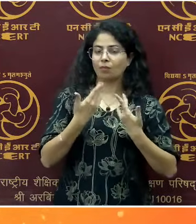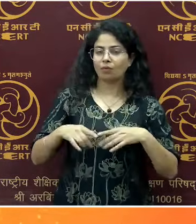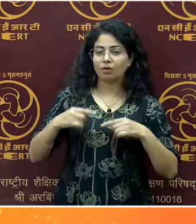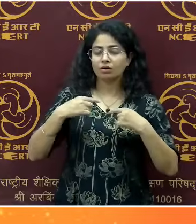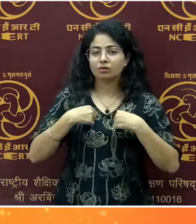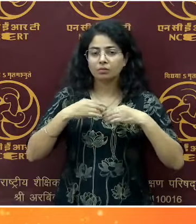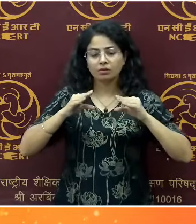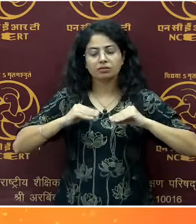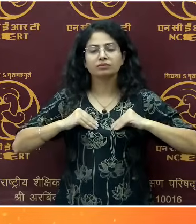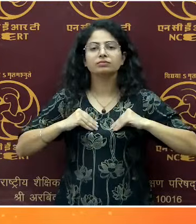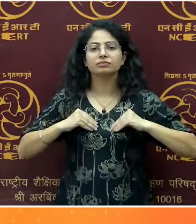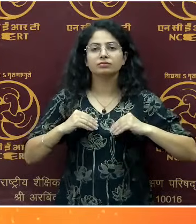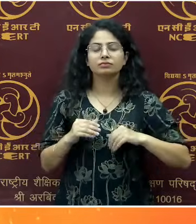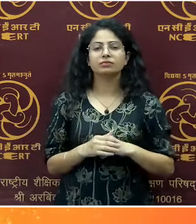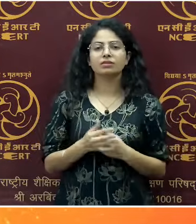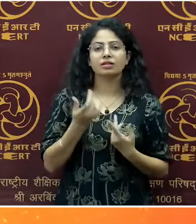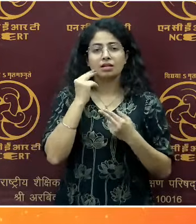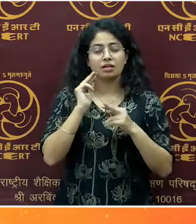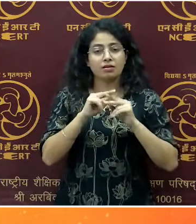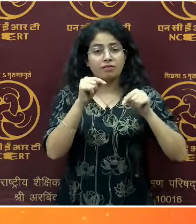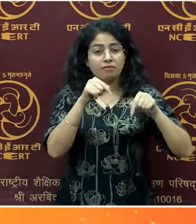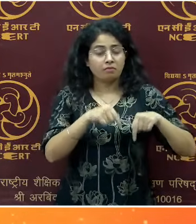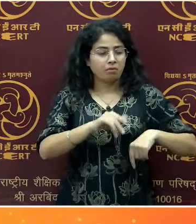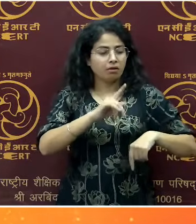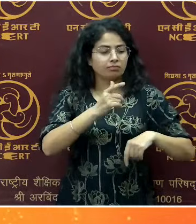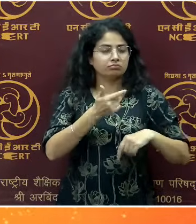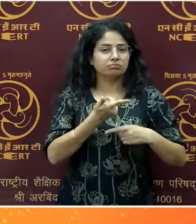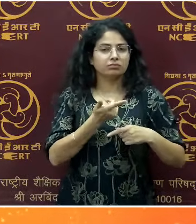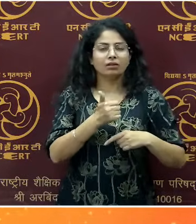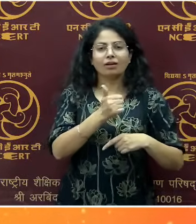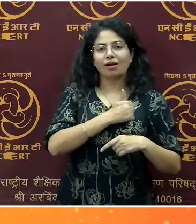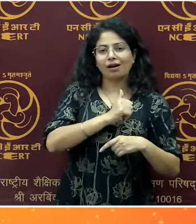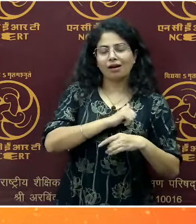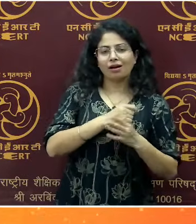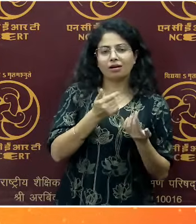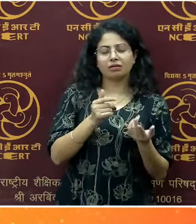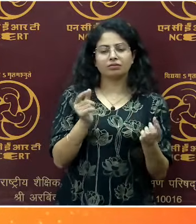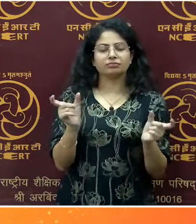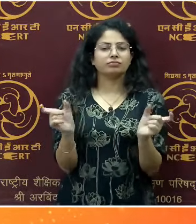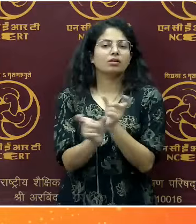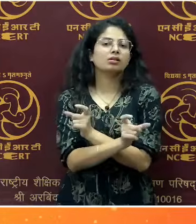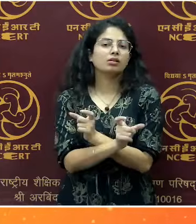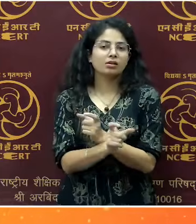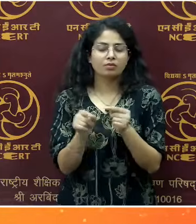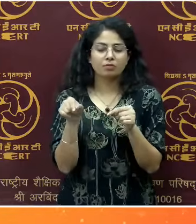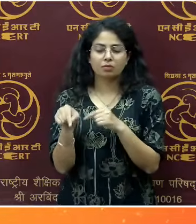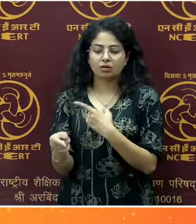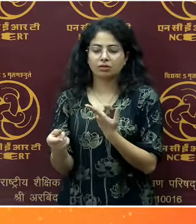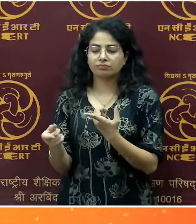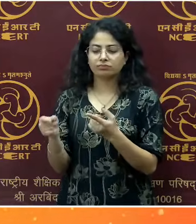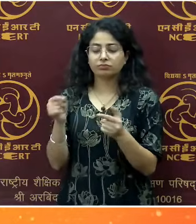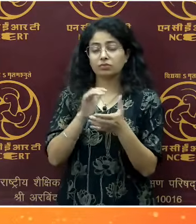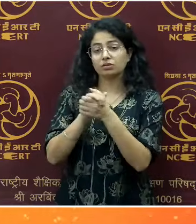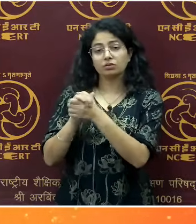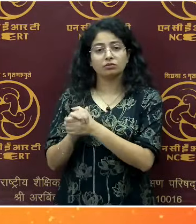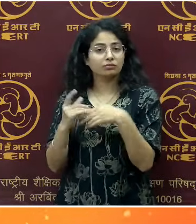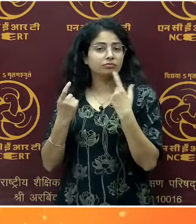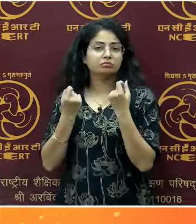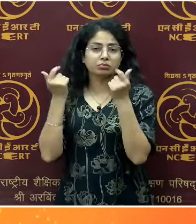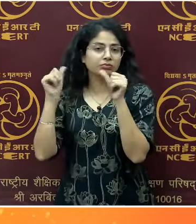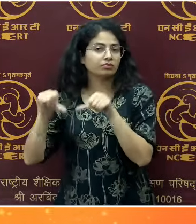I have eaten? Maybe if this was the attitude, if we just turn the story this way, that they didn't realize their mistake and they went